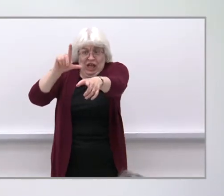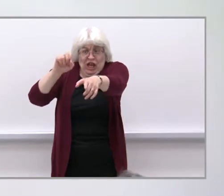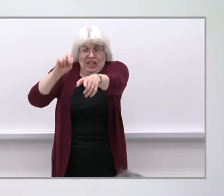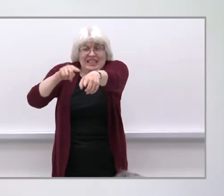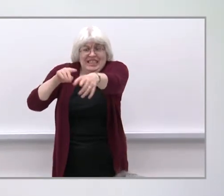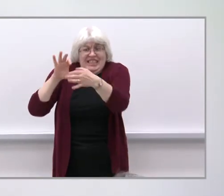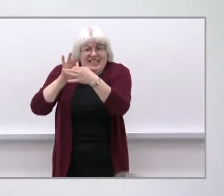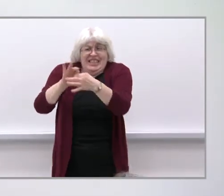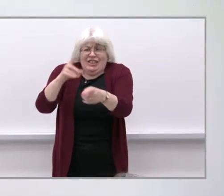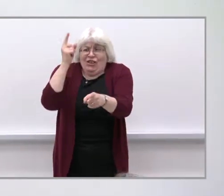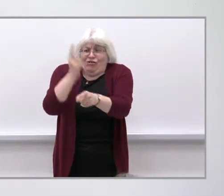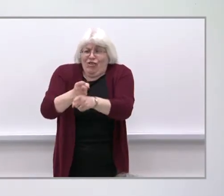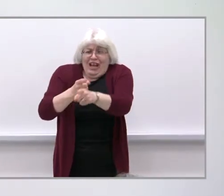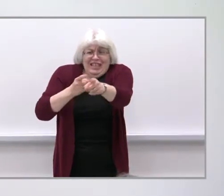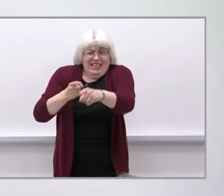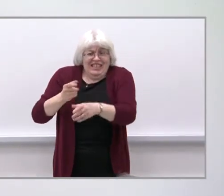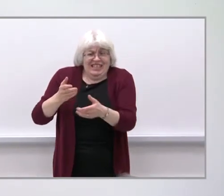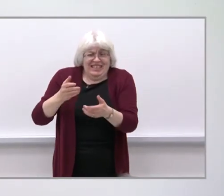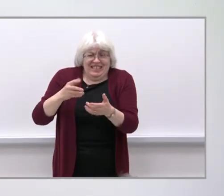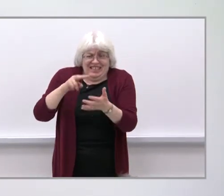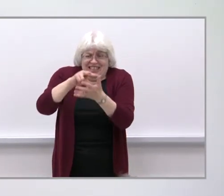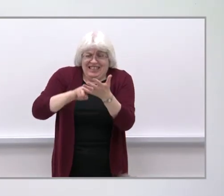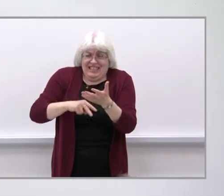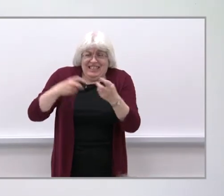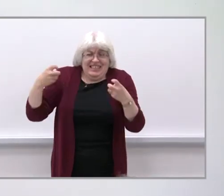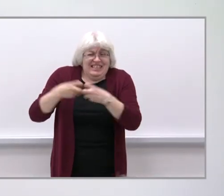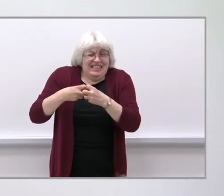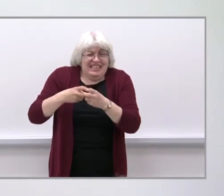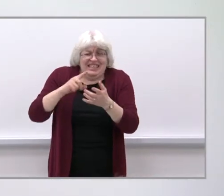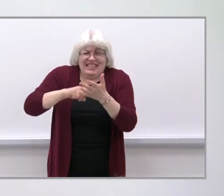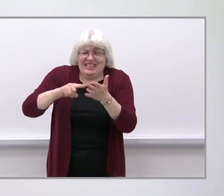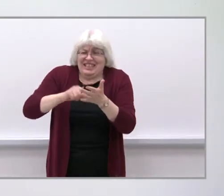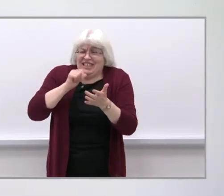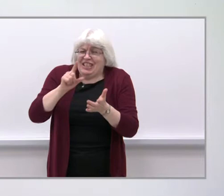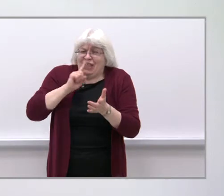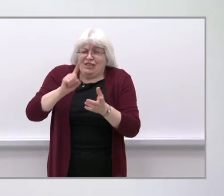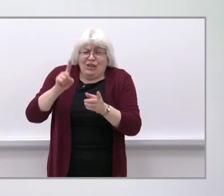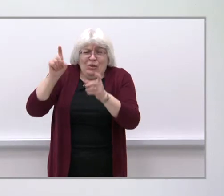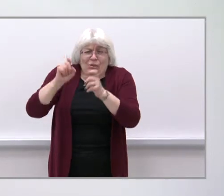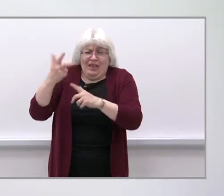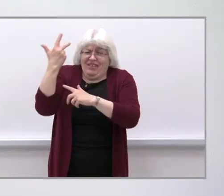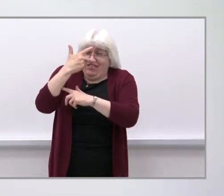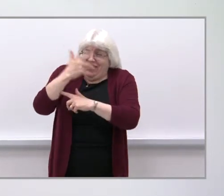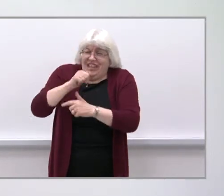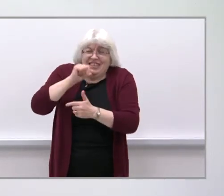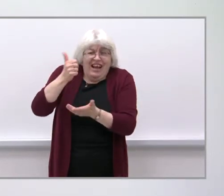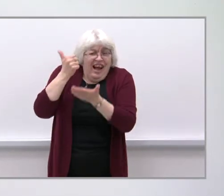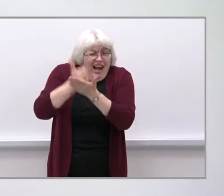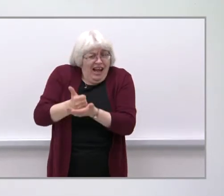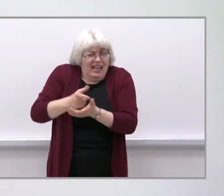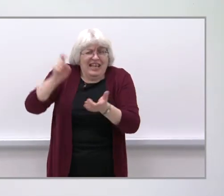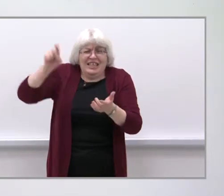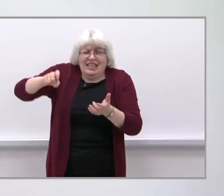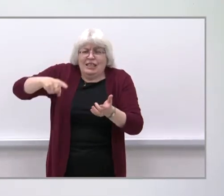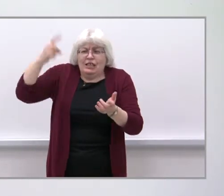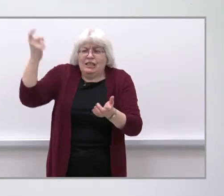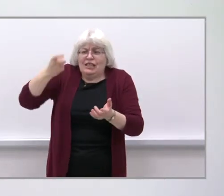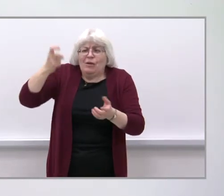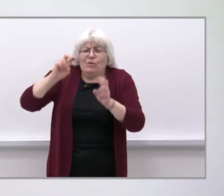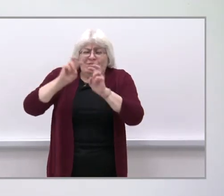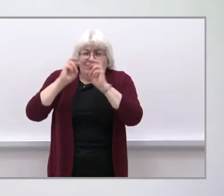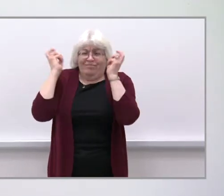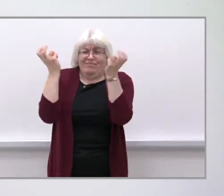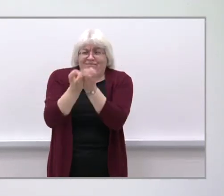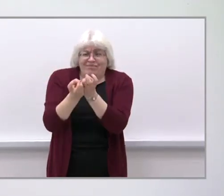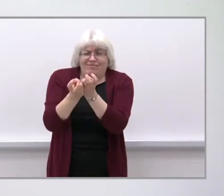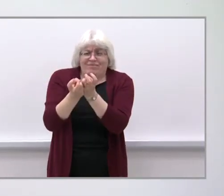I was just talking to Colleen, and like, for example, if you're not clear in the question, then we